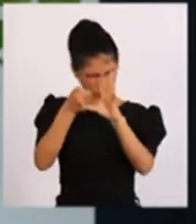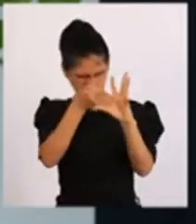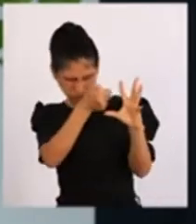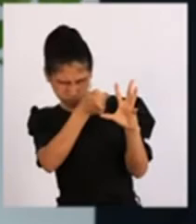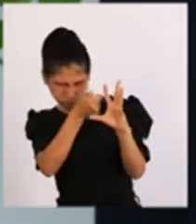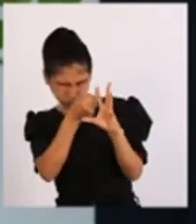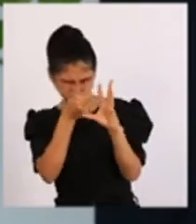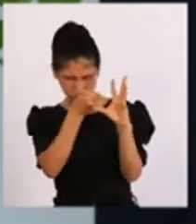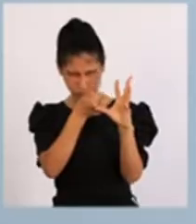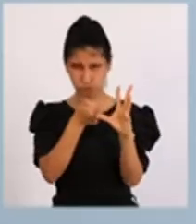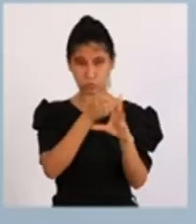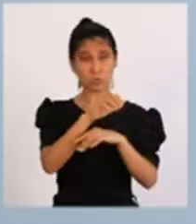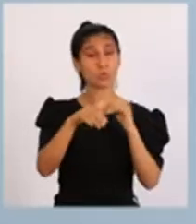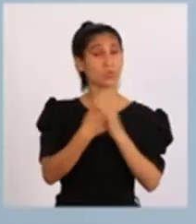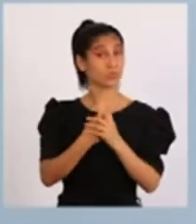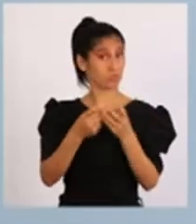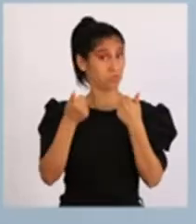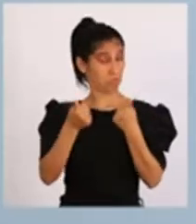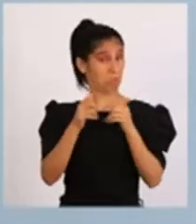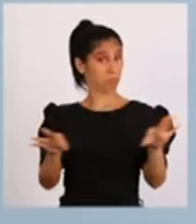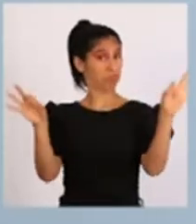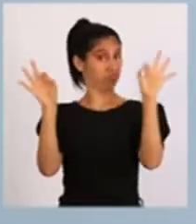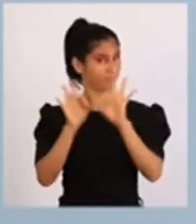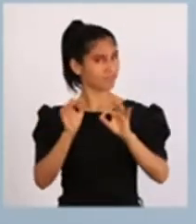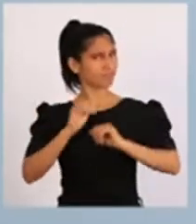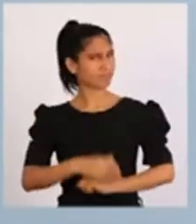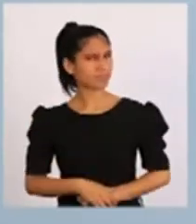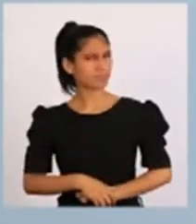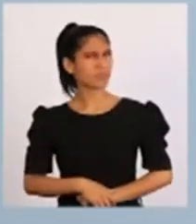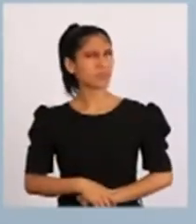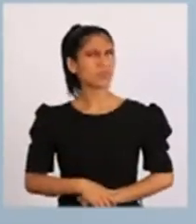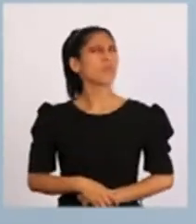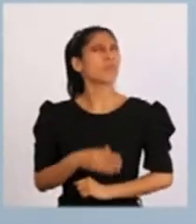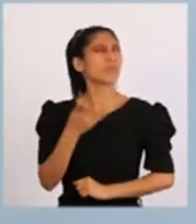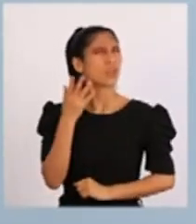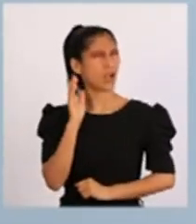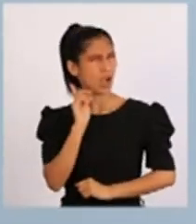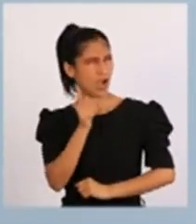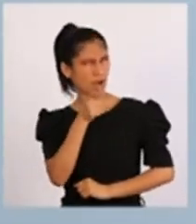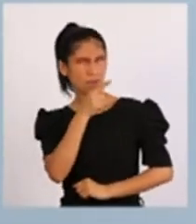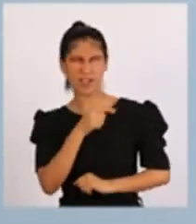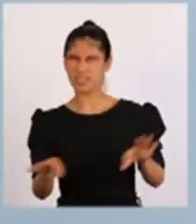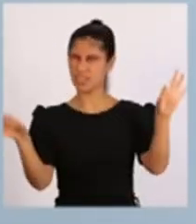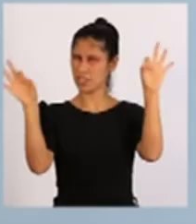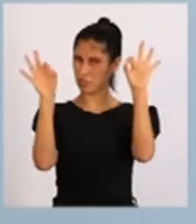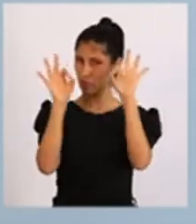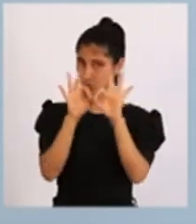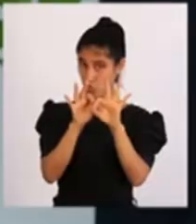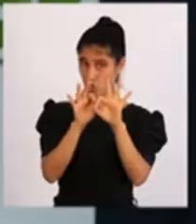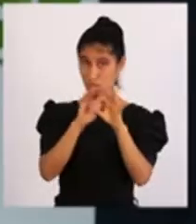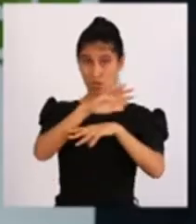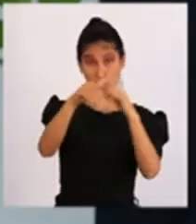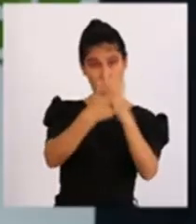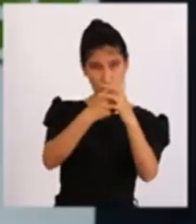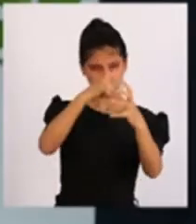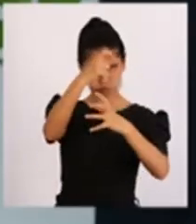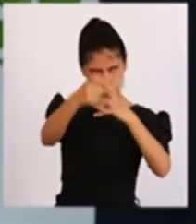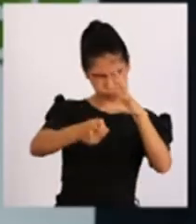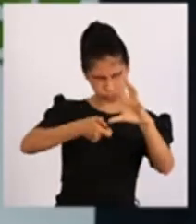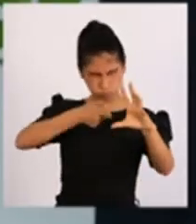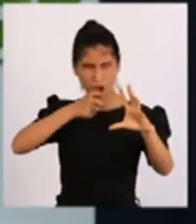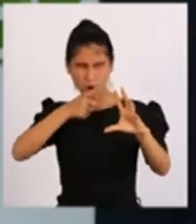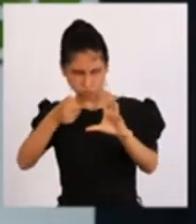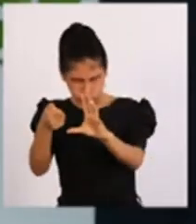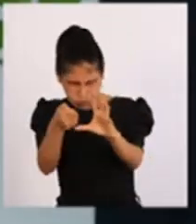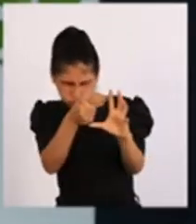trying to clean the ocean. So interesting. Why is it important to conserve the water from the ocean? Because it is